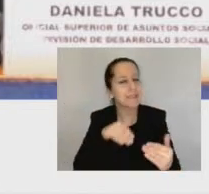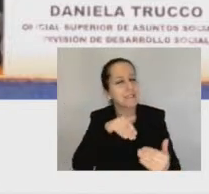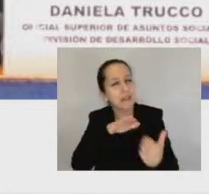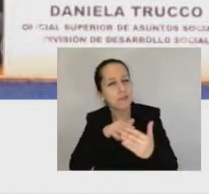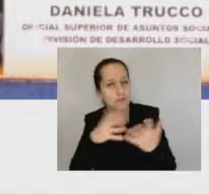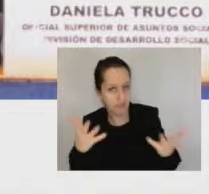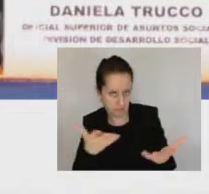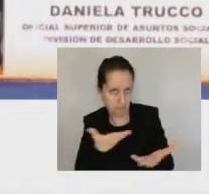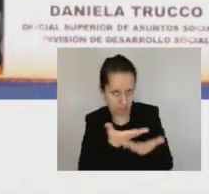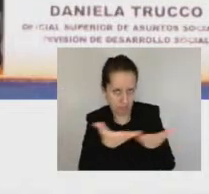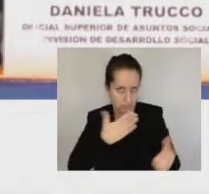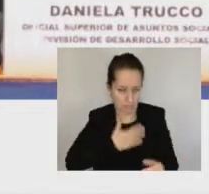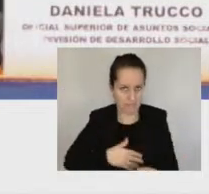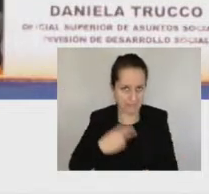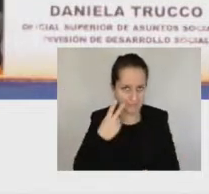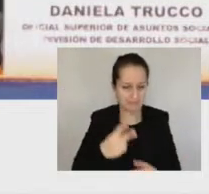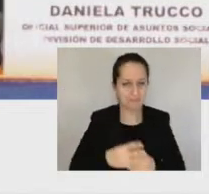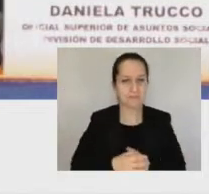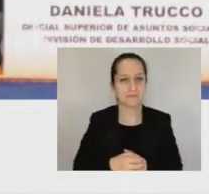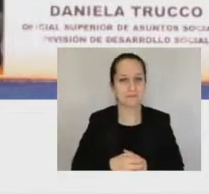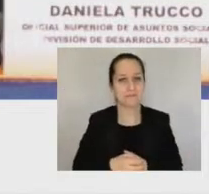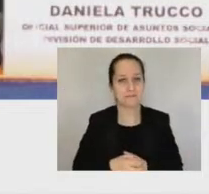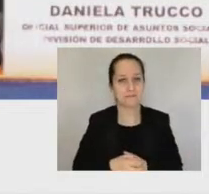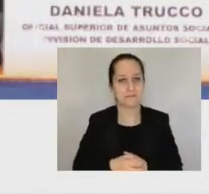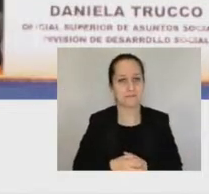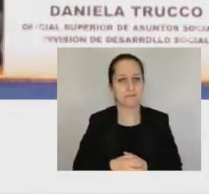related to early childhood.